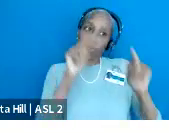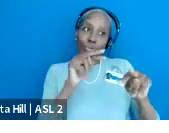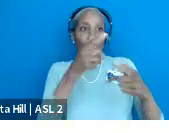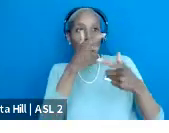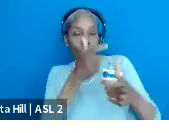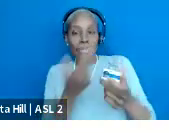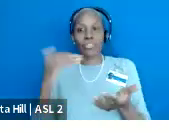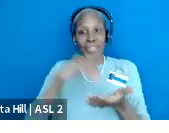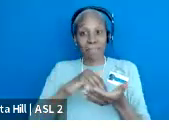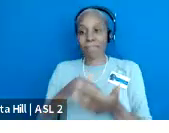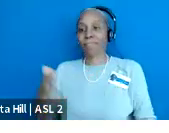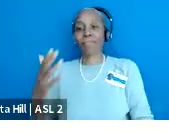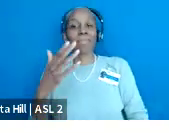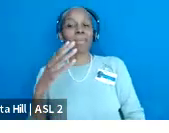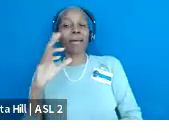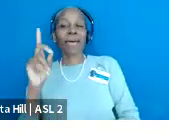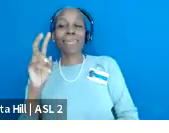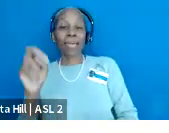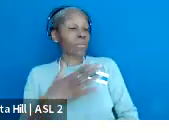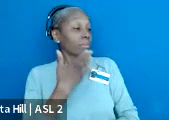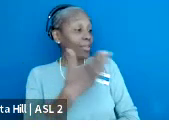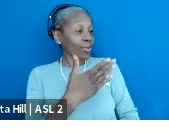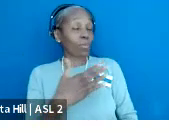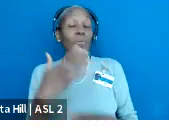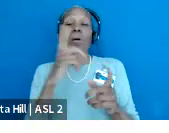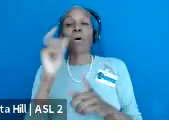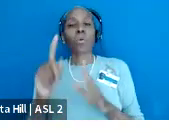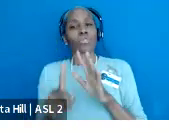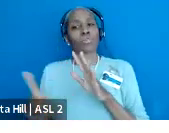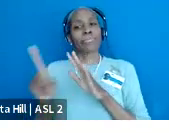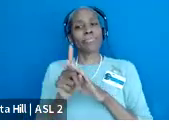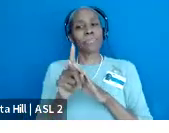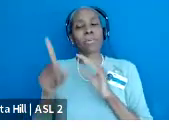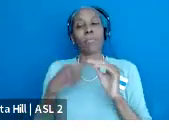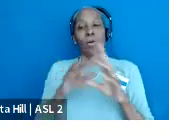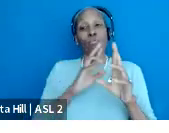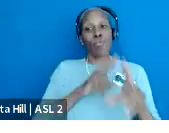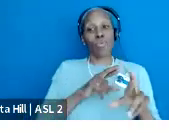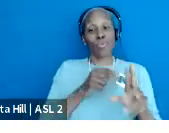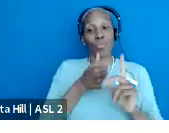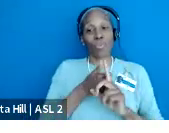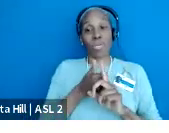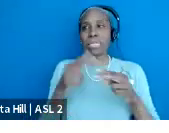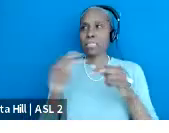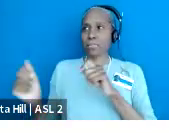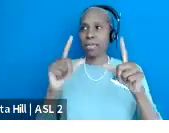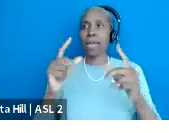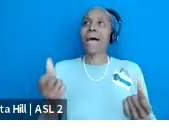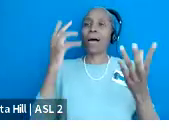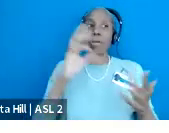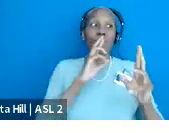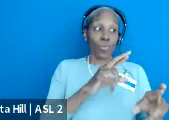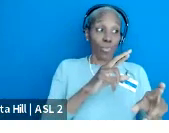into. Thank you. And also, there was a question about the reports. We had the slide that had the number of reports